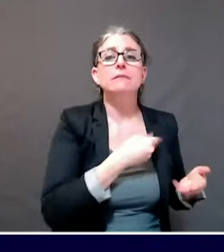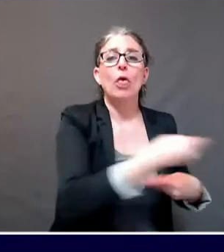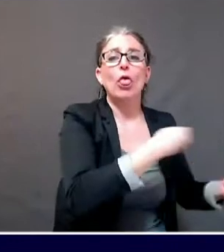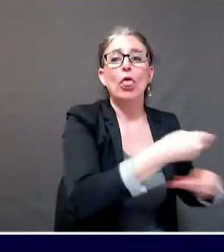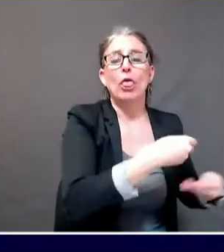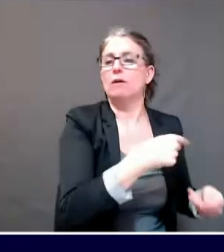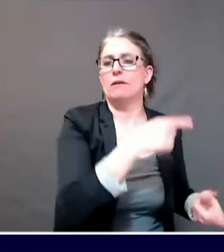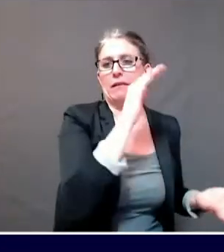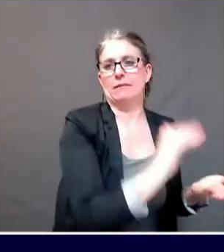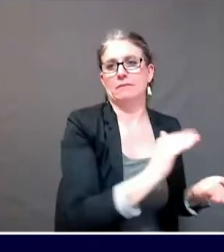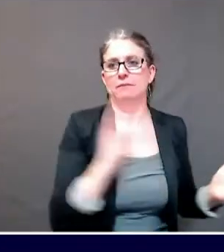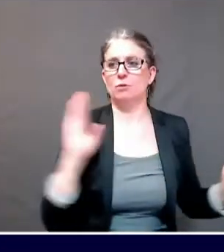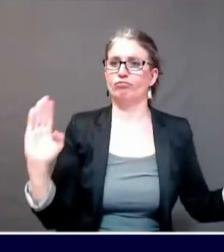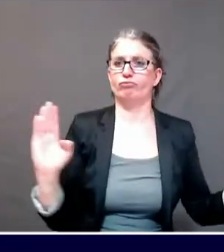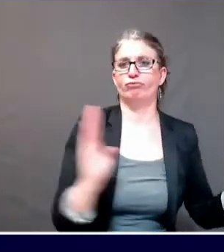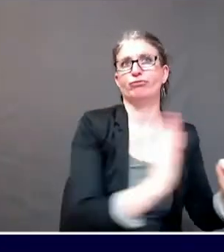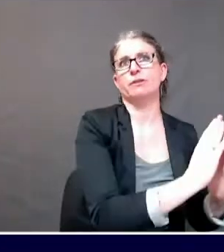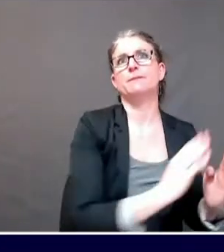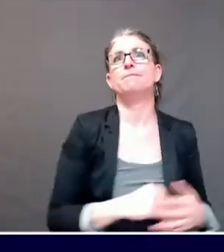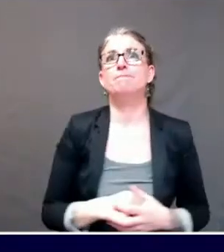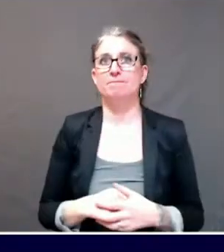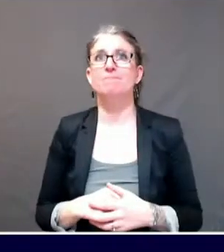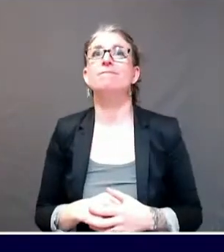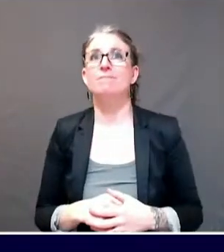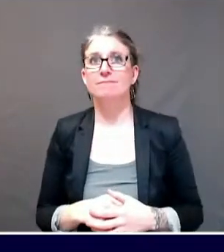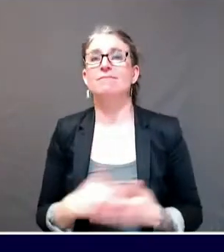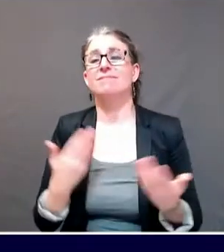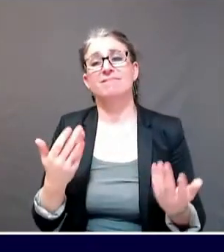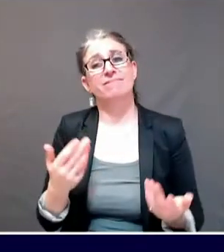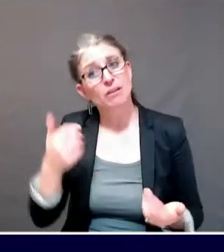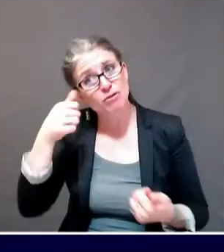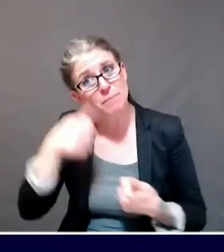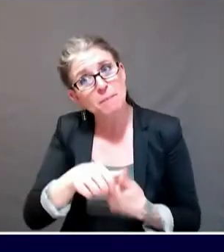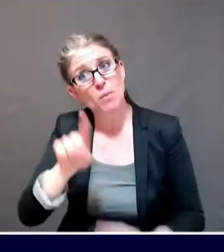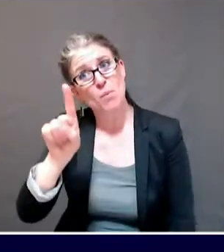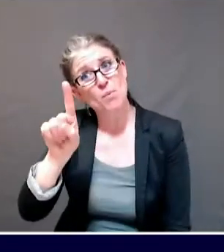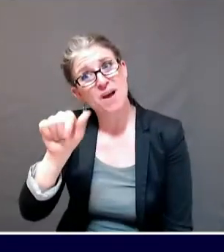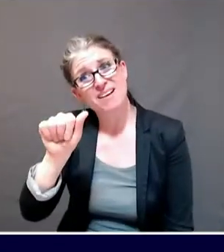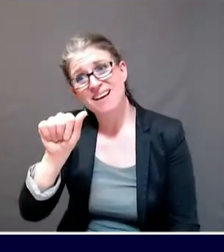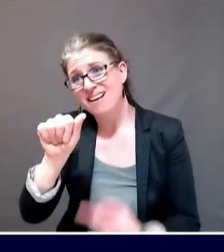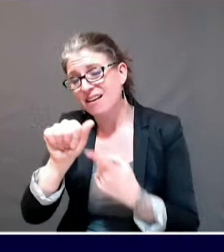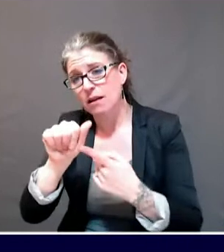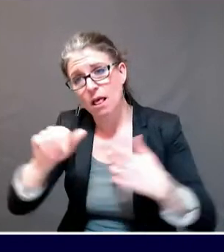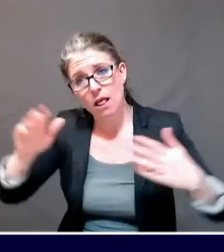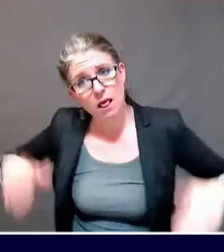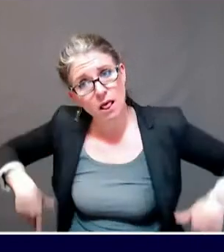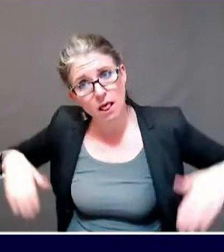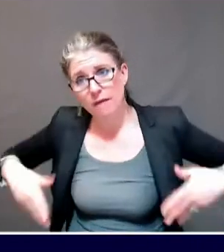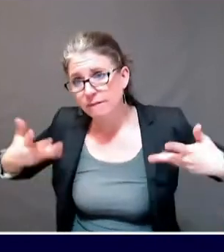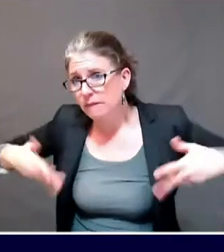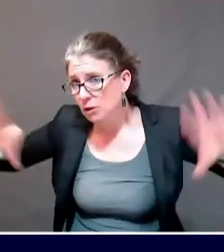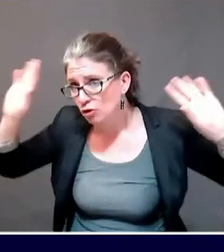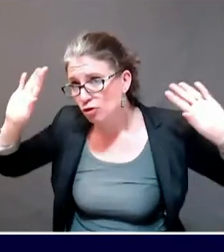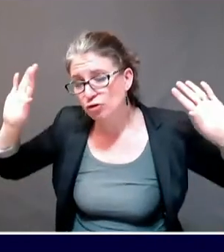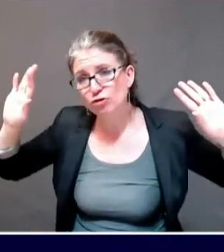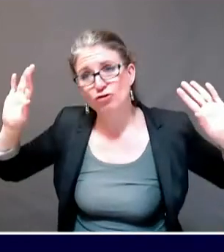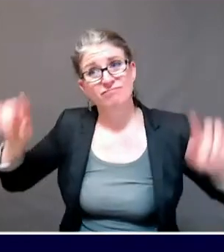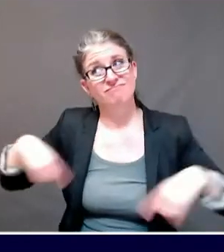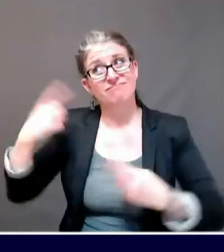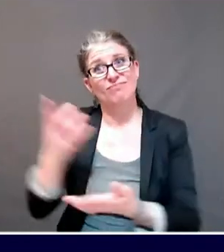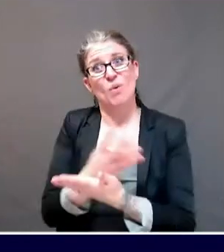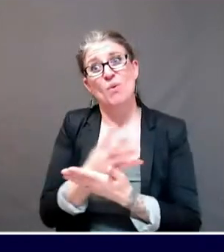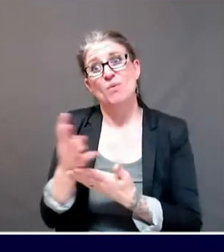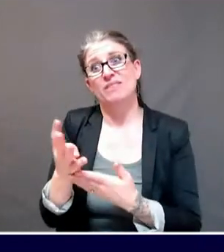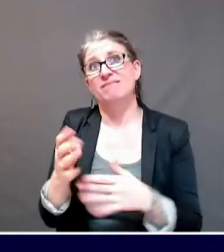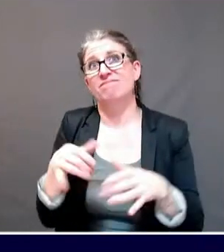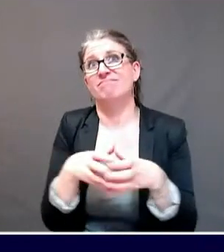1A, but that gives us time to plan and prepare for 1B. Again, no decisions have been made, but that is almost exactly where the conversation is